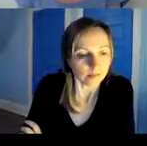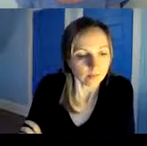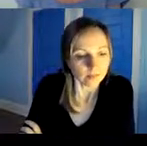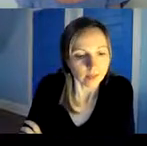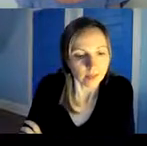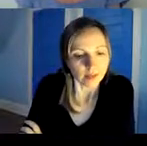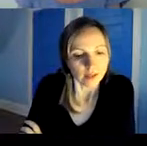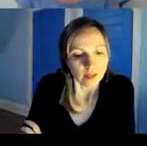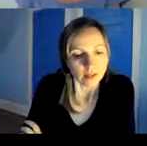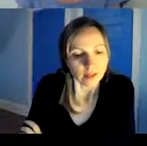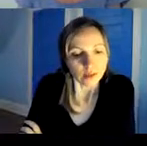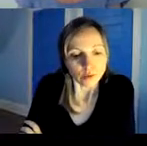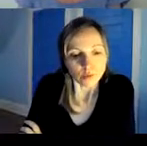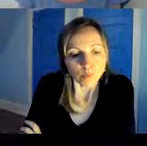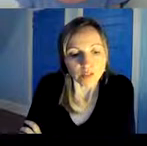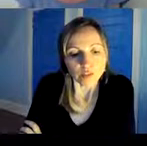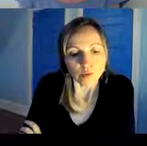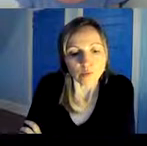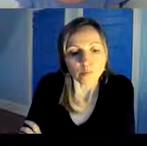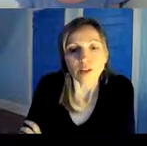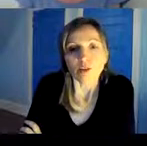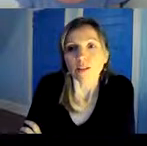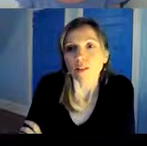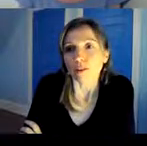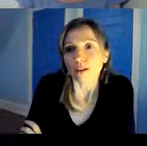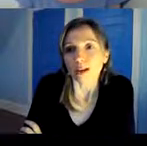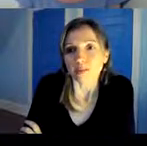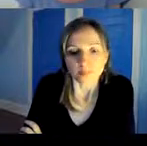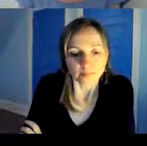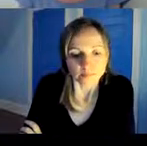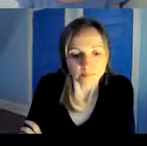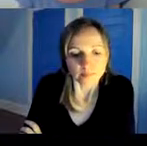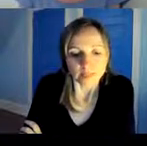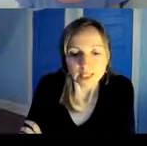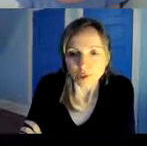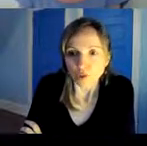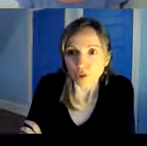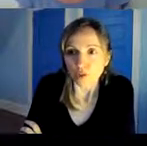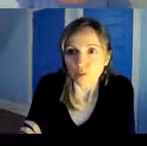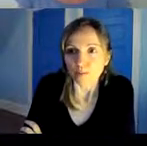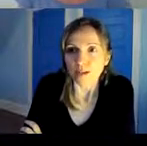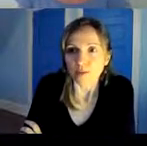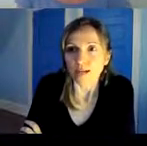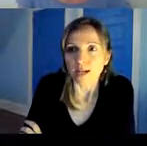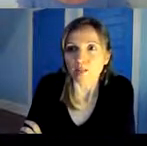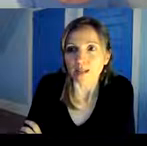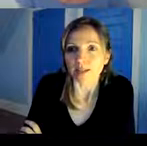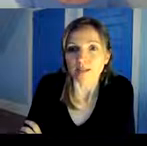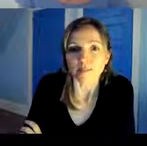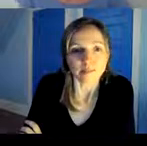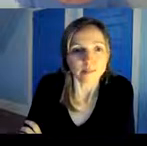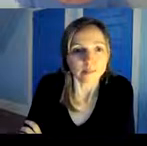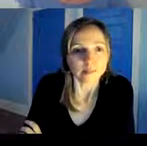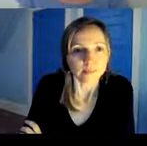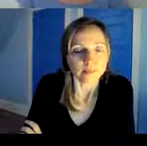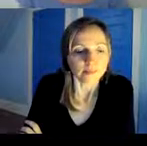plants. It also suppresses the growth of mycorrhizal fungi, essential to the growth of many of our native plants.